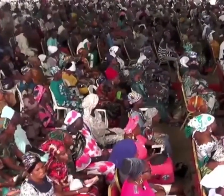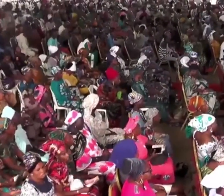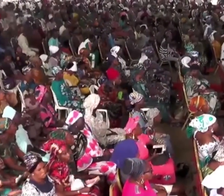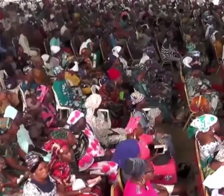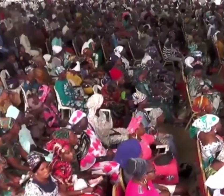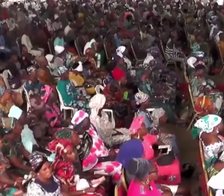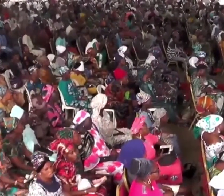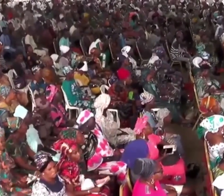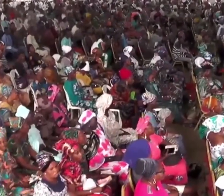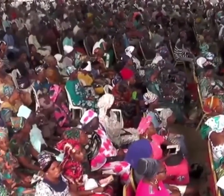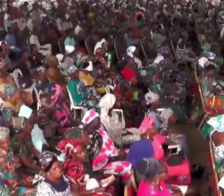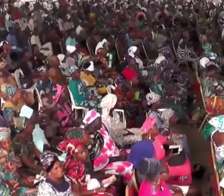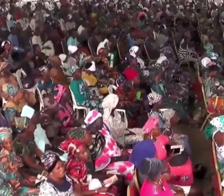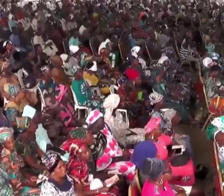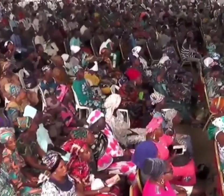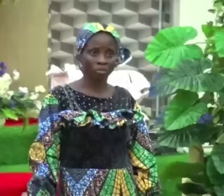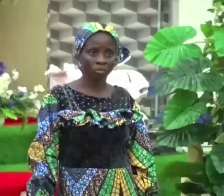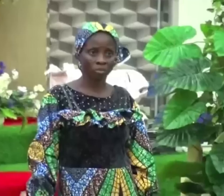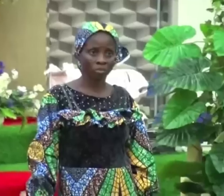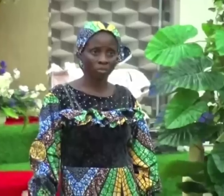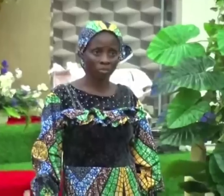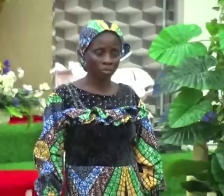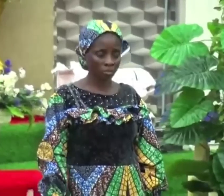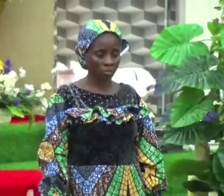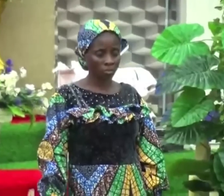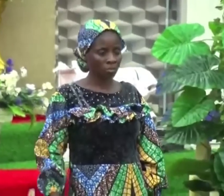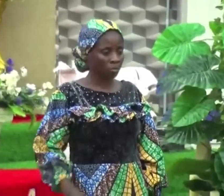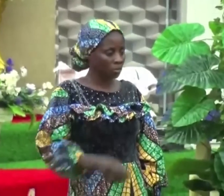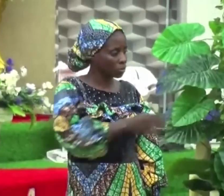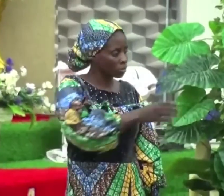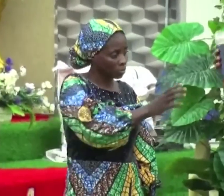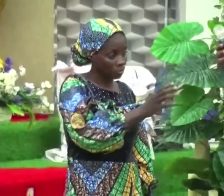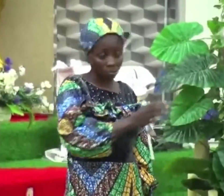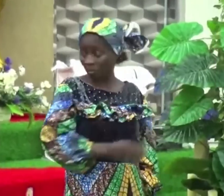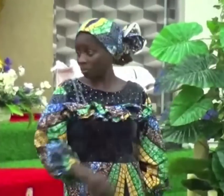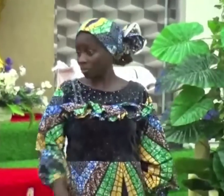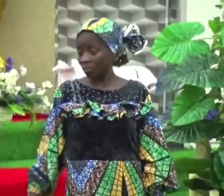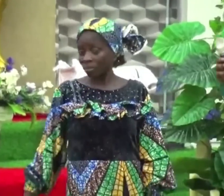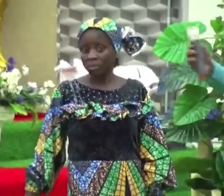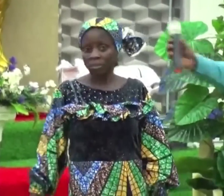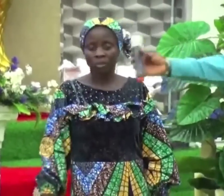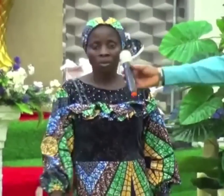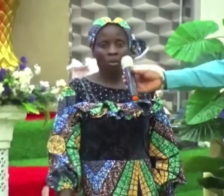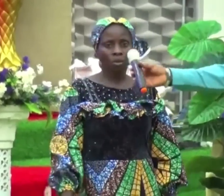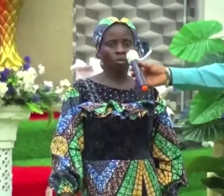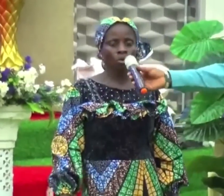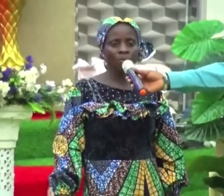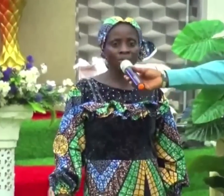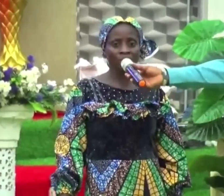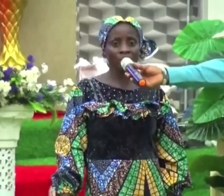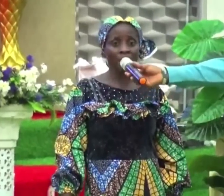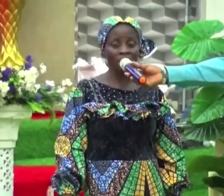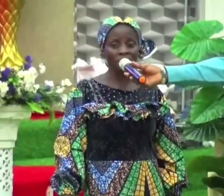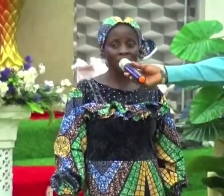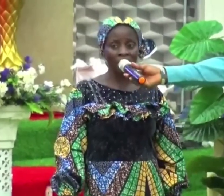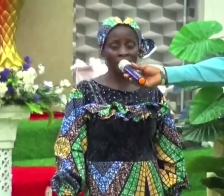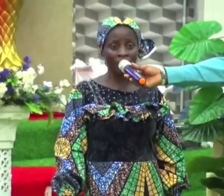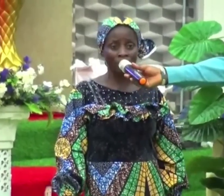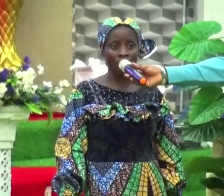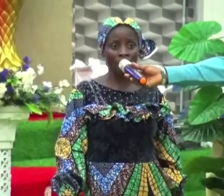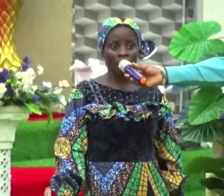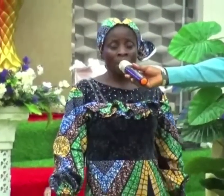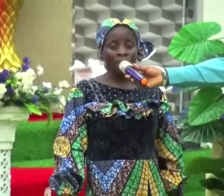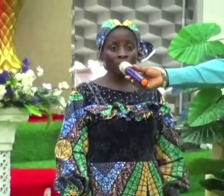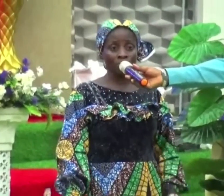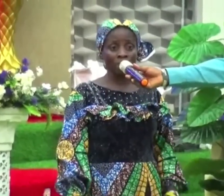of God praise the Lord church oruko yin ati ohun ti oluwa se oruko mi ni Dorcas